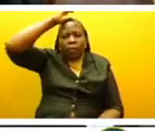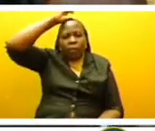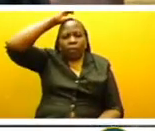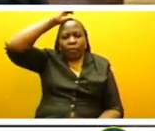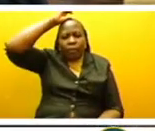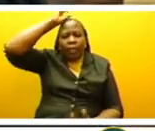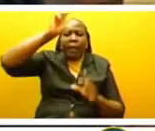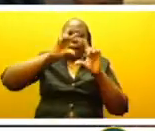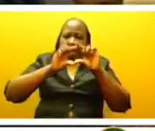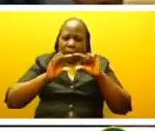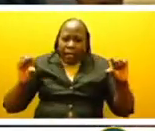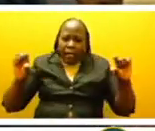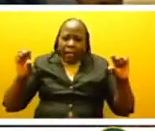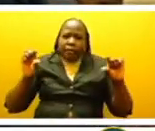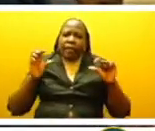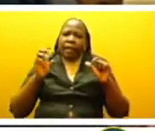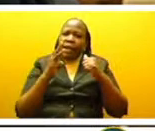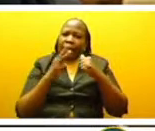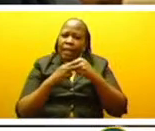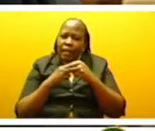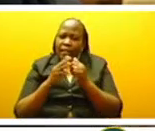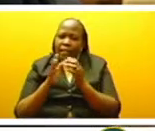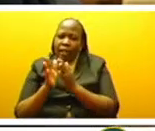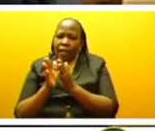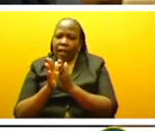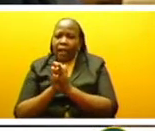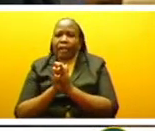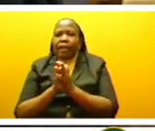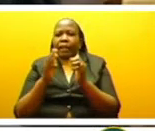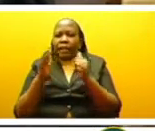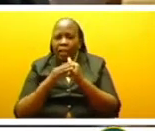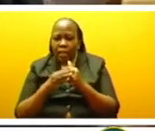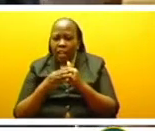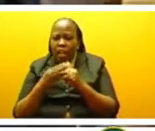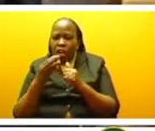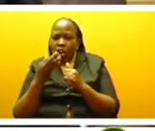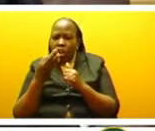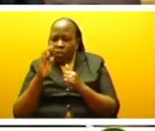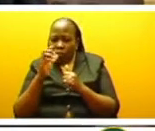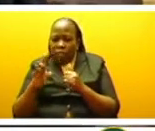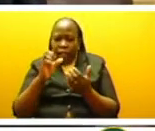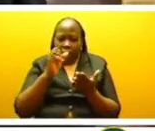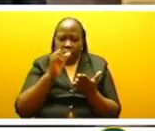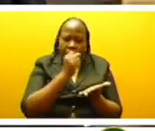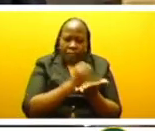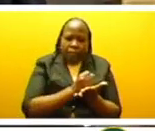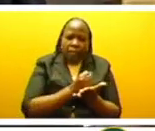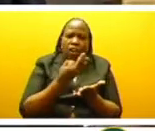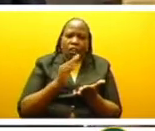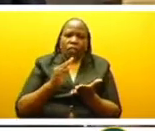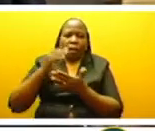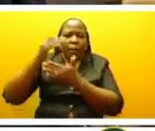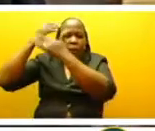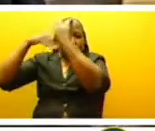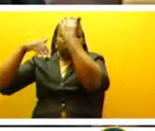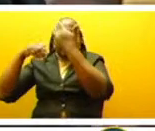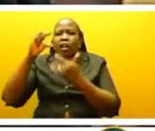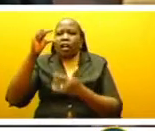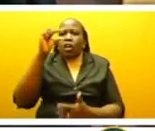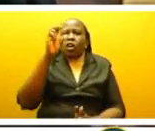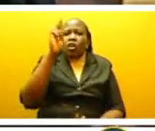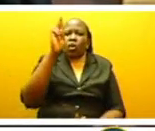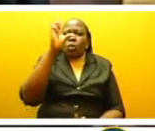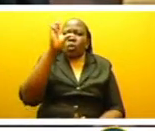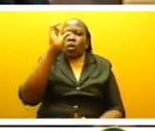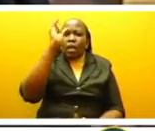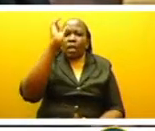paragraphs 8 and 9 of the affidavits of Professor Abdi Guliye, and